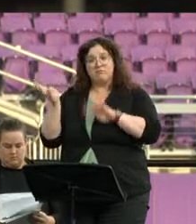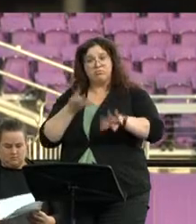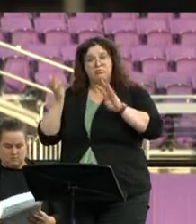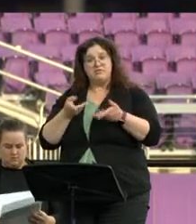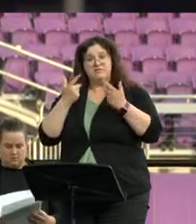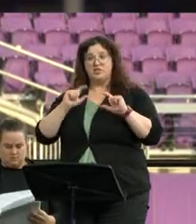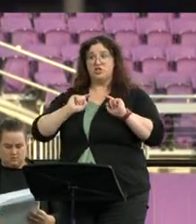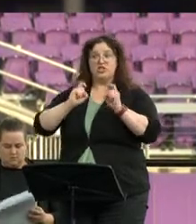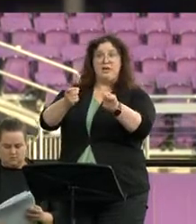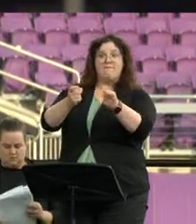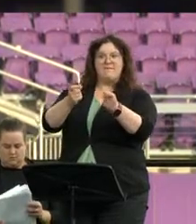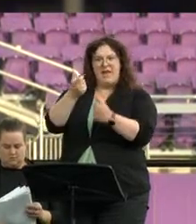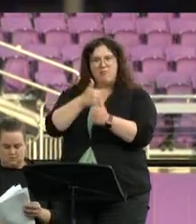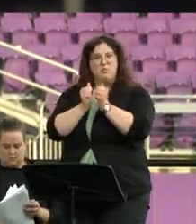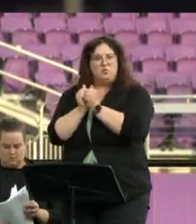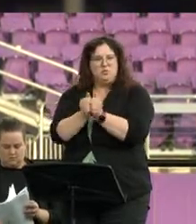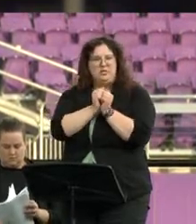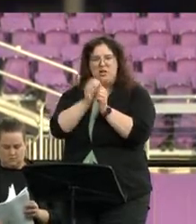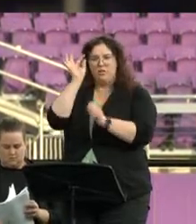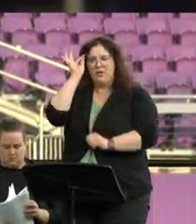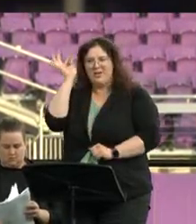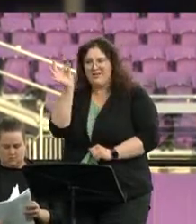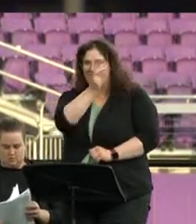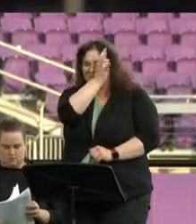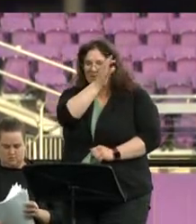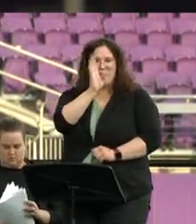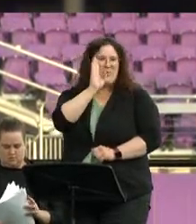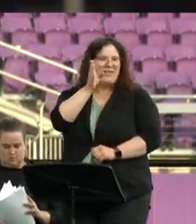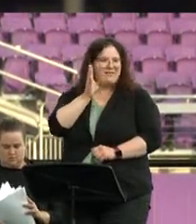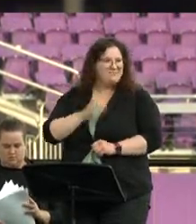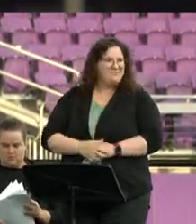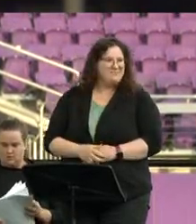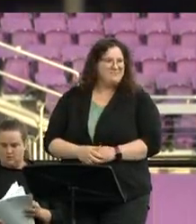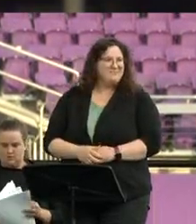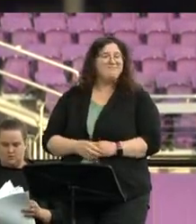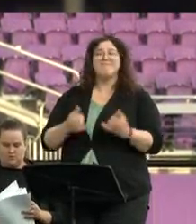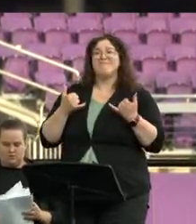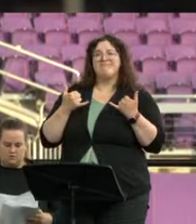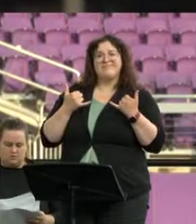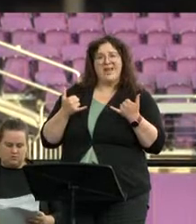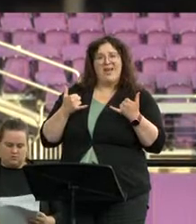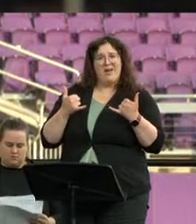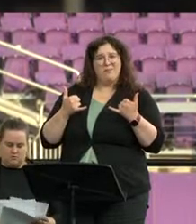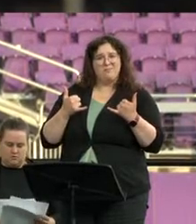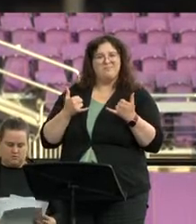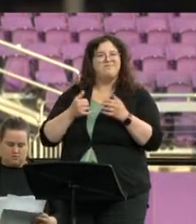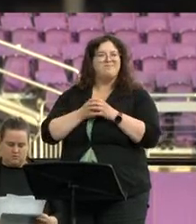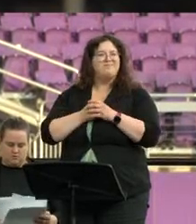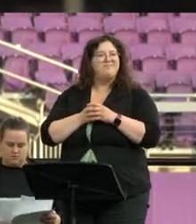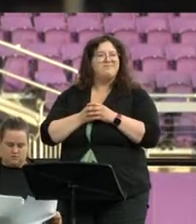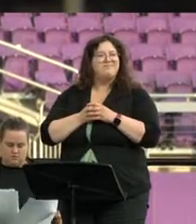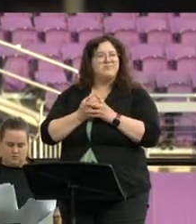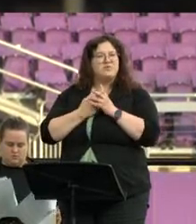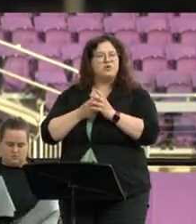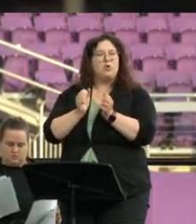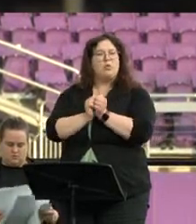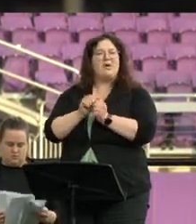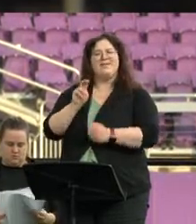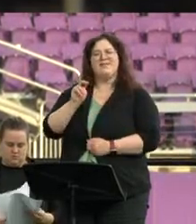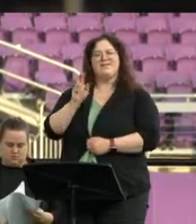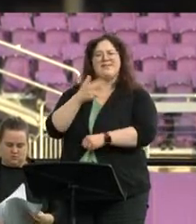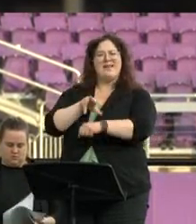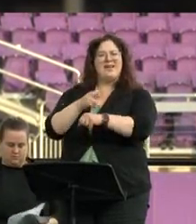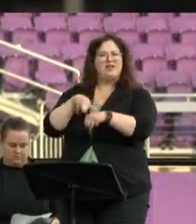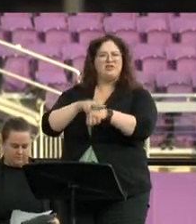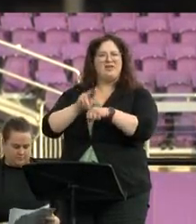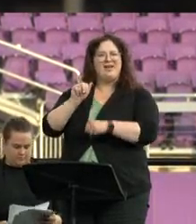we will ceremoniously move them to the left side together. But without further ado, let's begin tonight with the national anthem